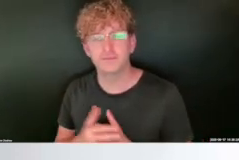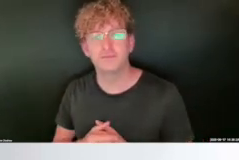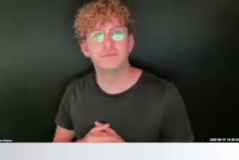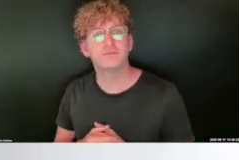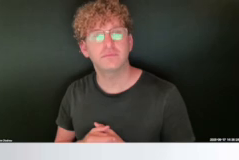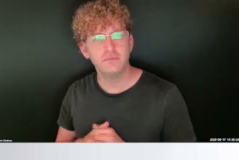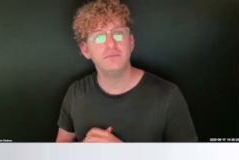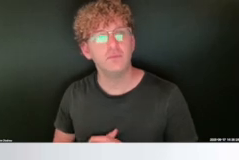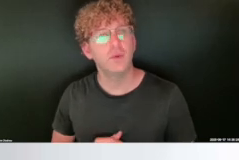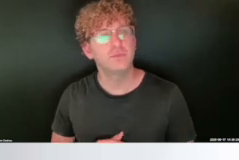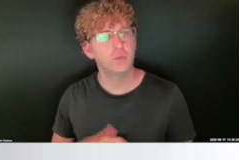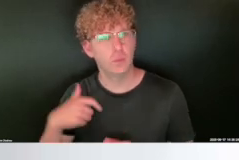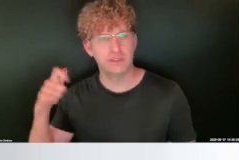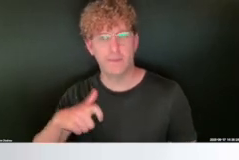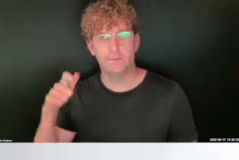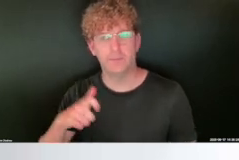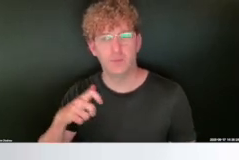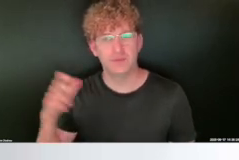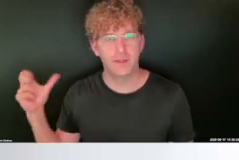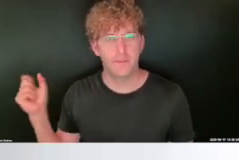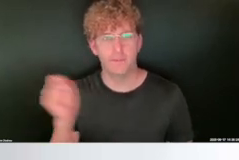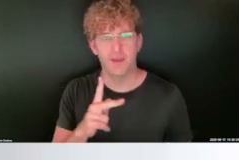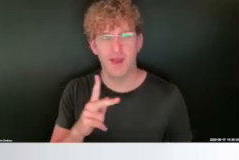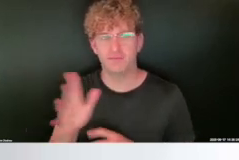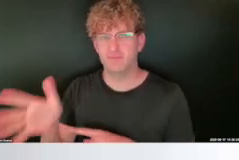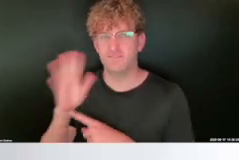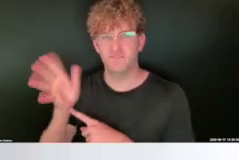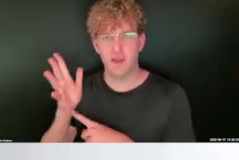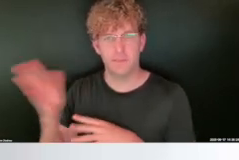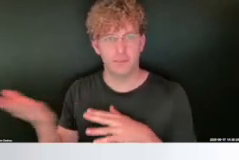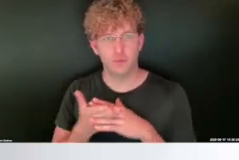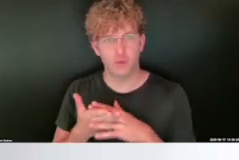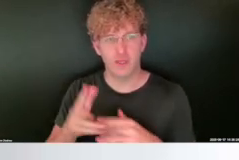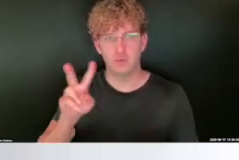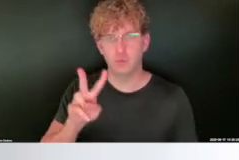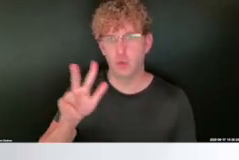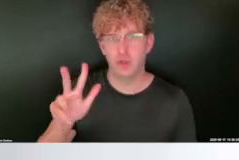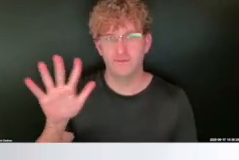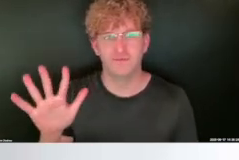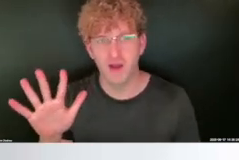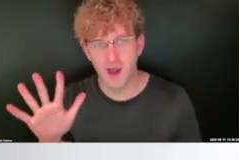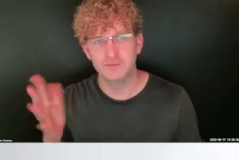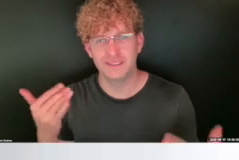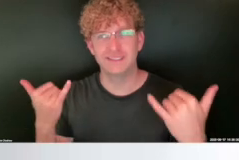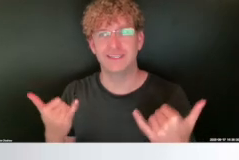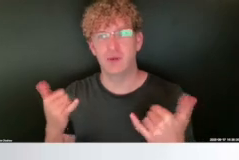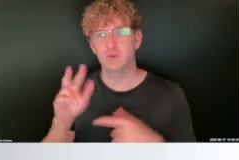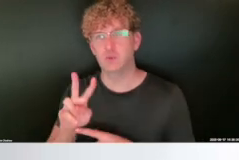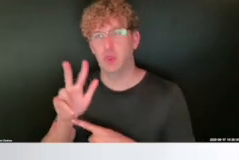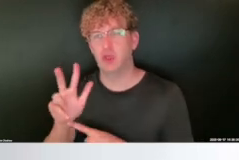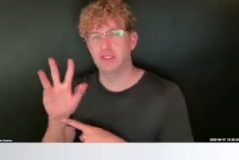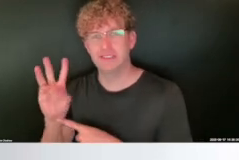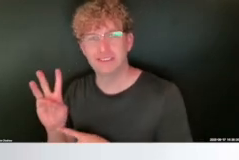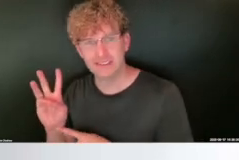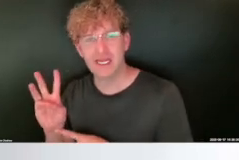to have come back from a quick 5-minute break at 2:35. It's now 2:36. So what if we just take a quick